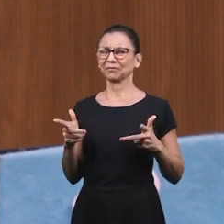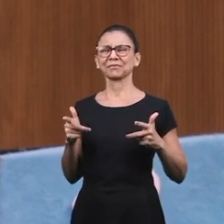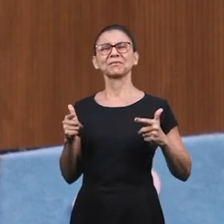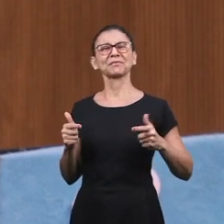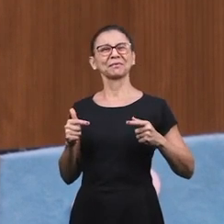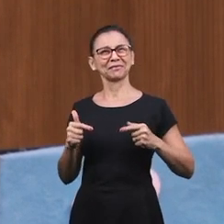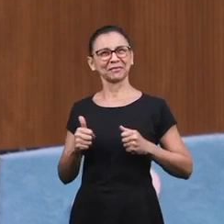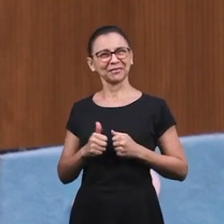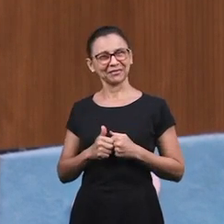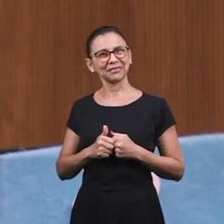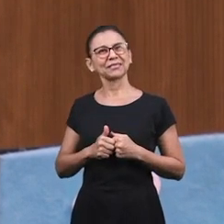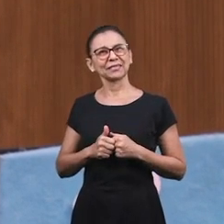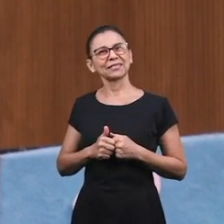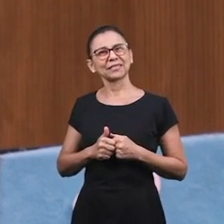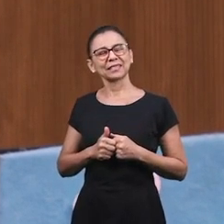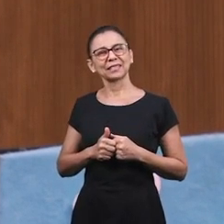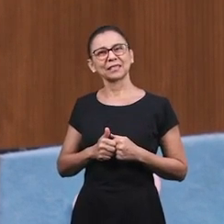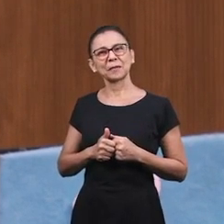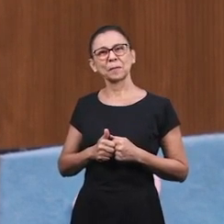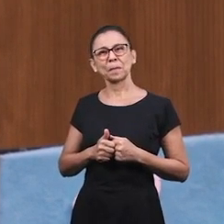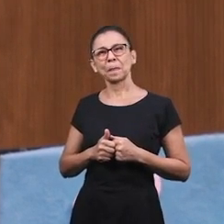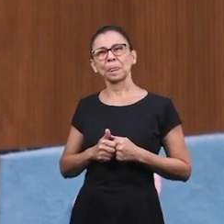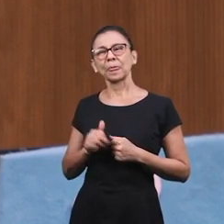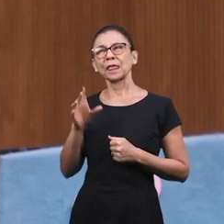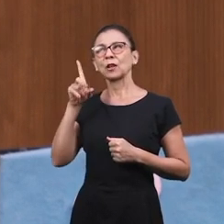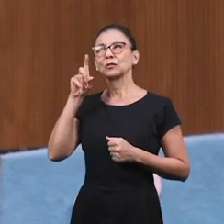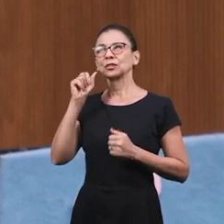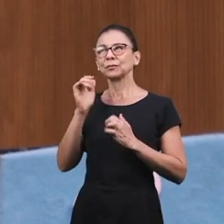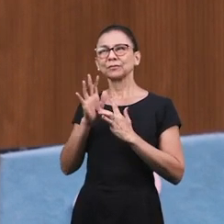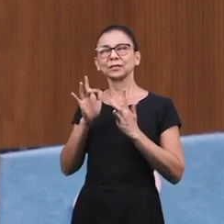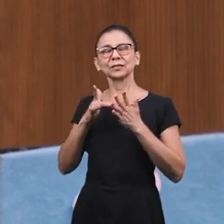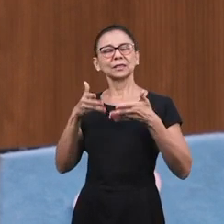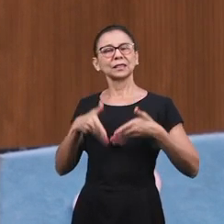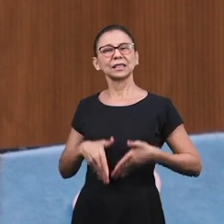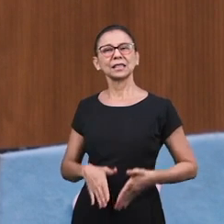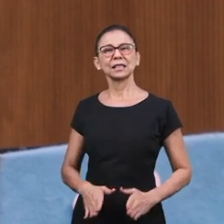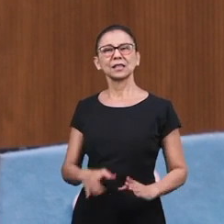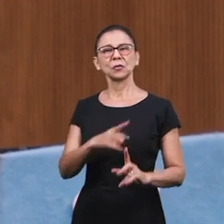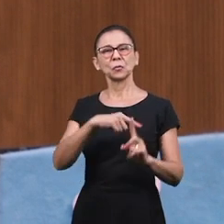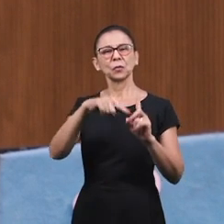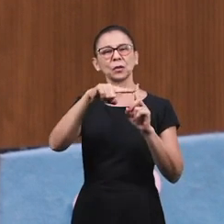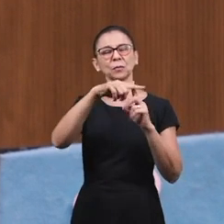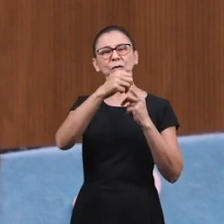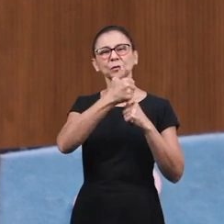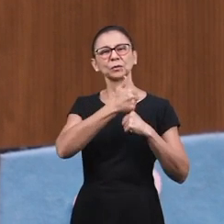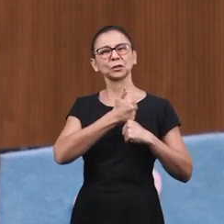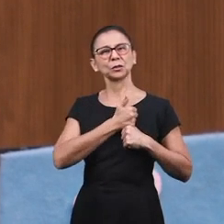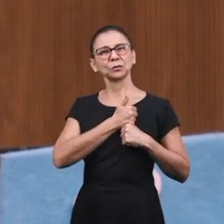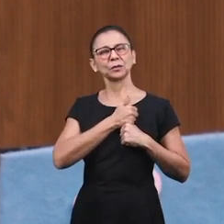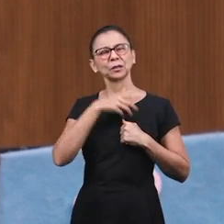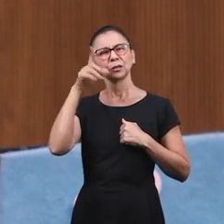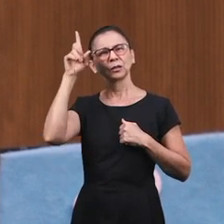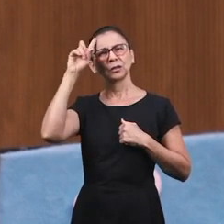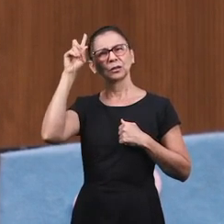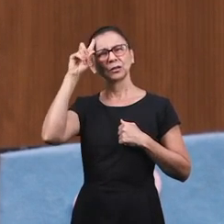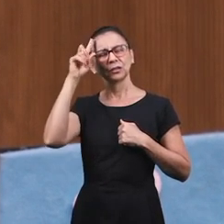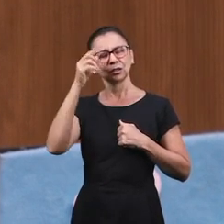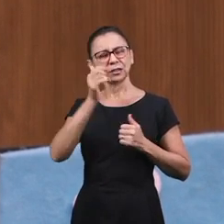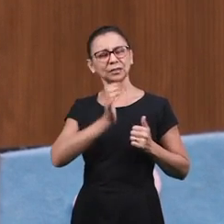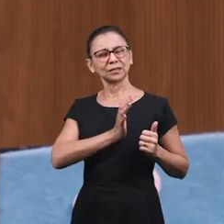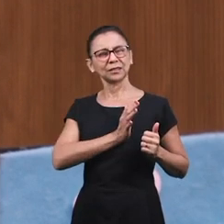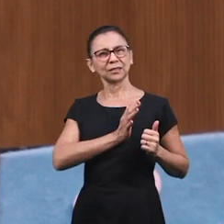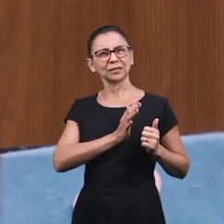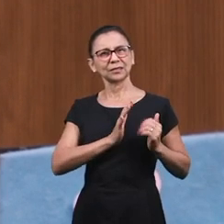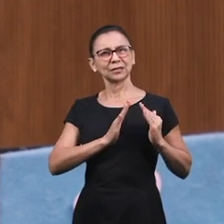have given us, for the birth of the Lord Jesus in our hearts every single day, for the